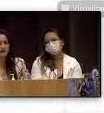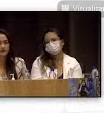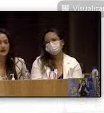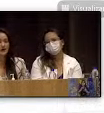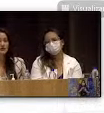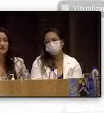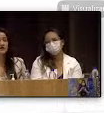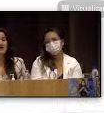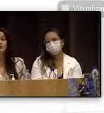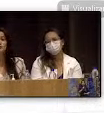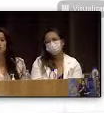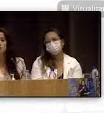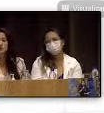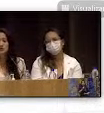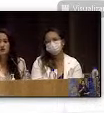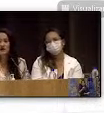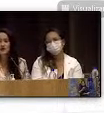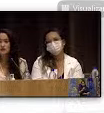for SARS.